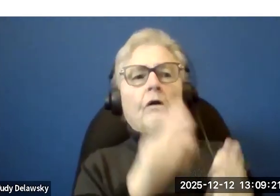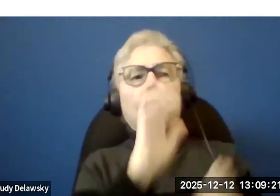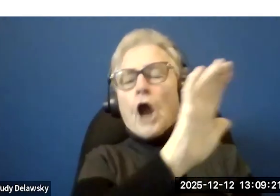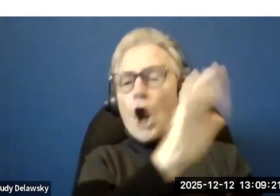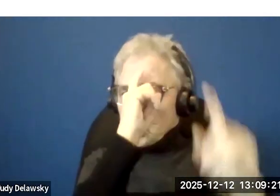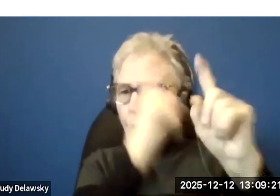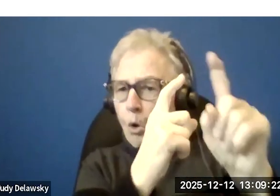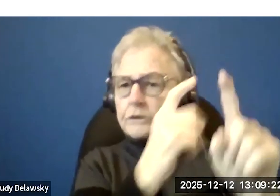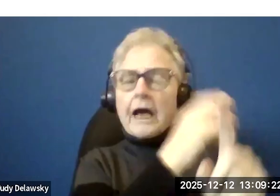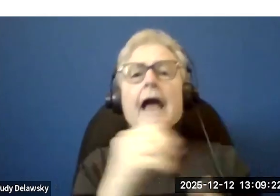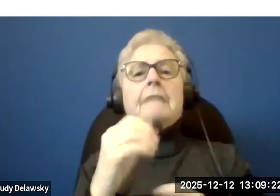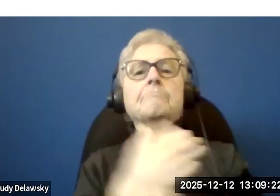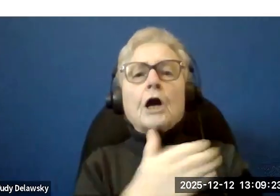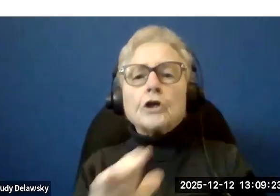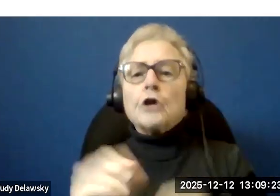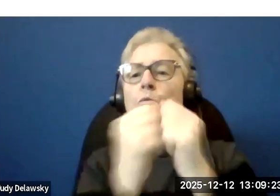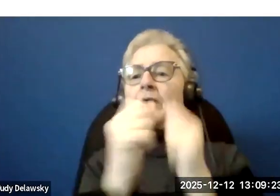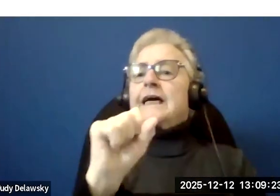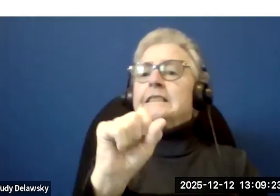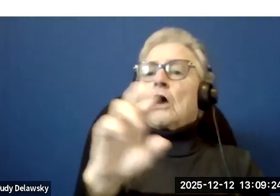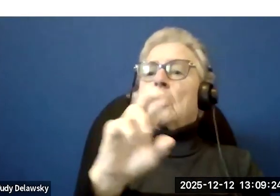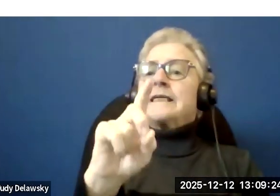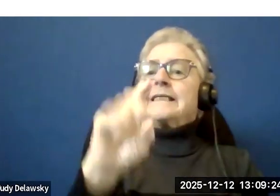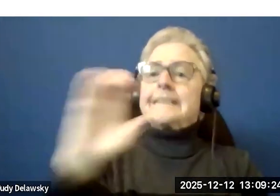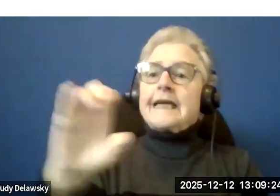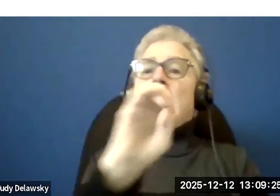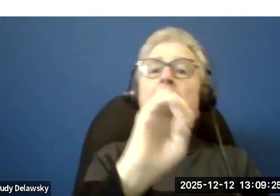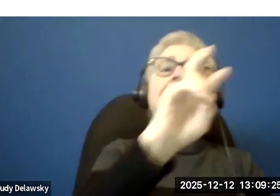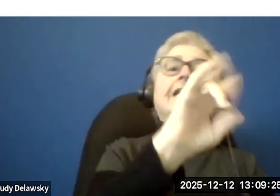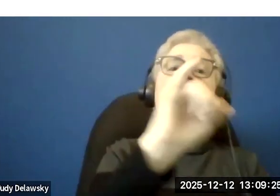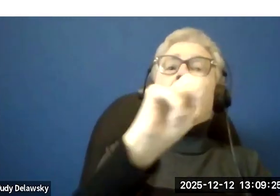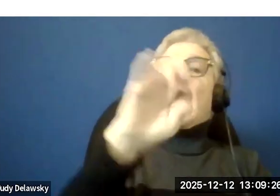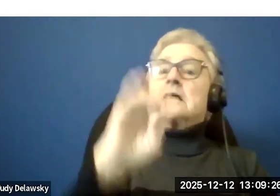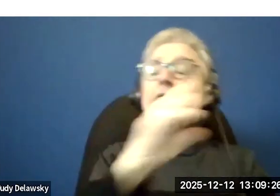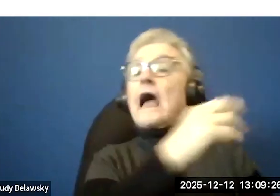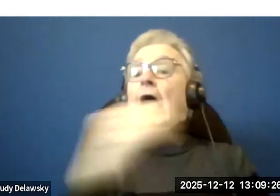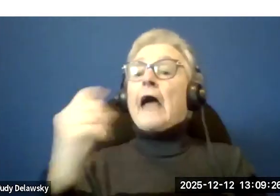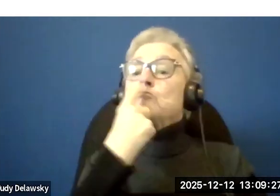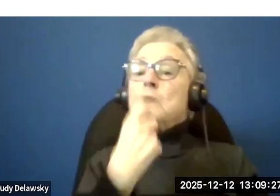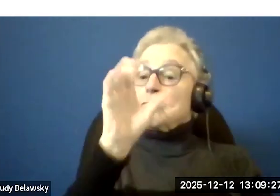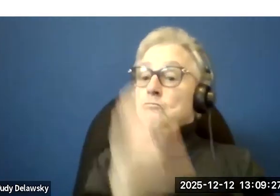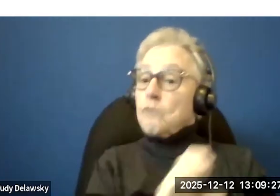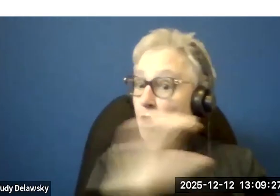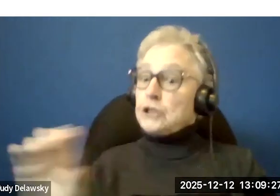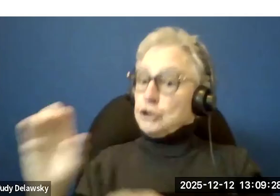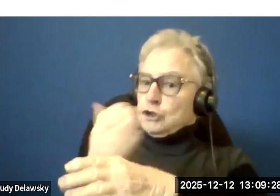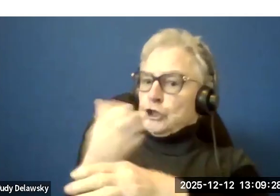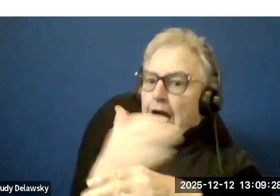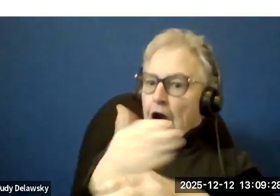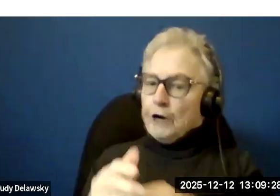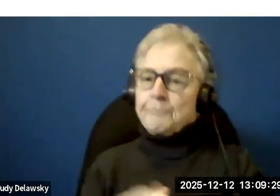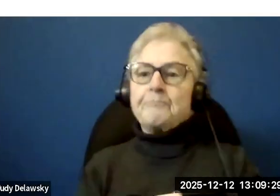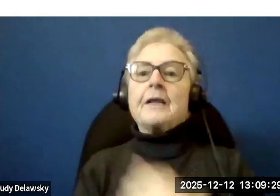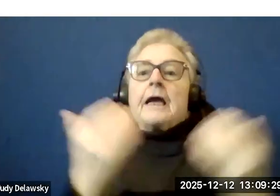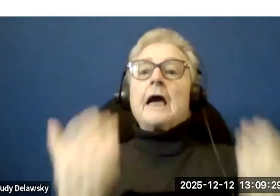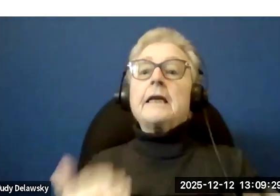and SRDC, so Eviance and the Canadian Red Cross, share. And that's our values. I'm turning it back to